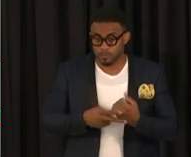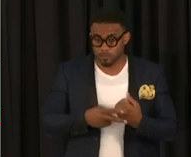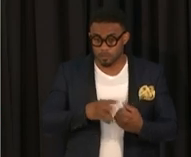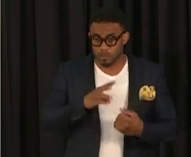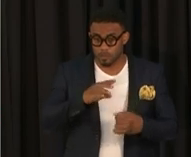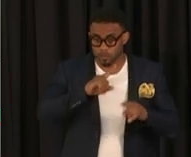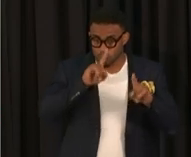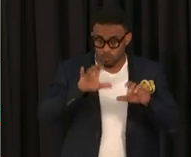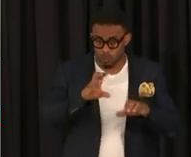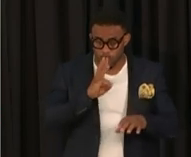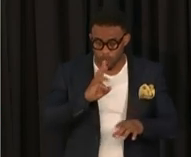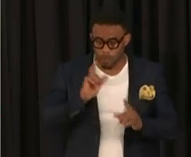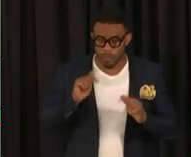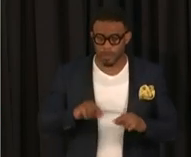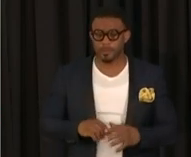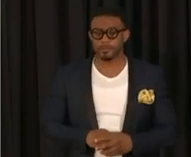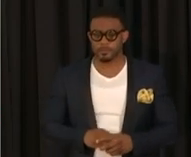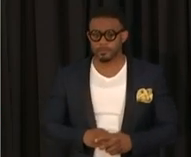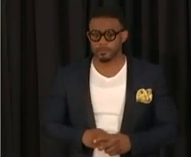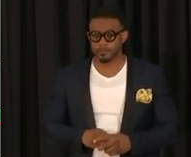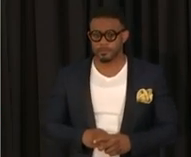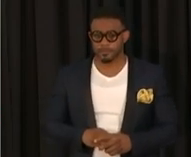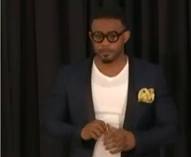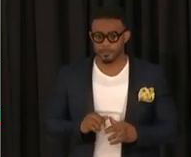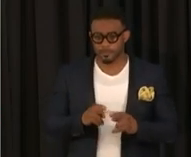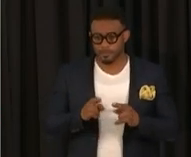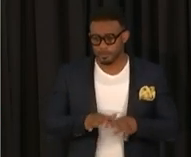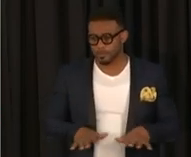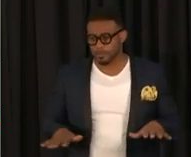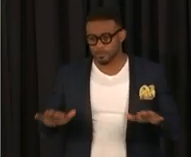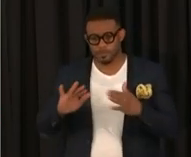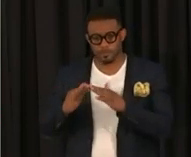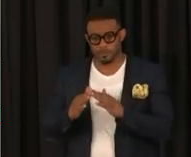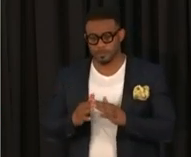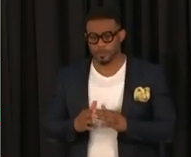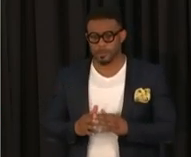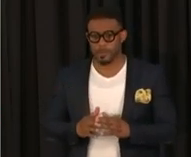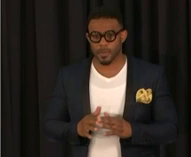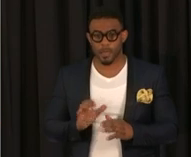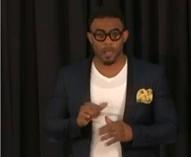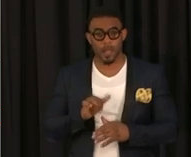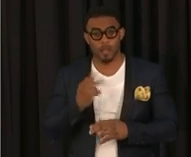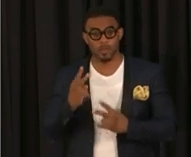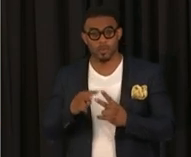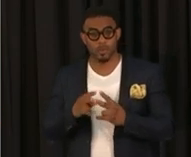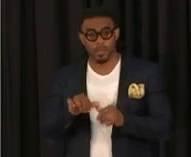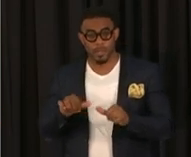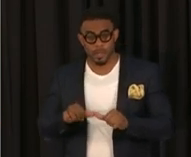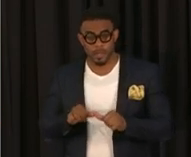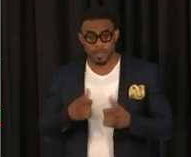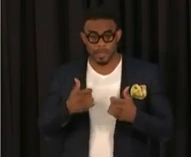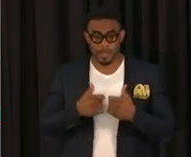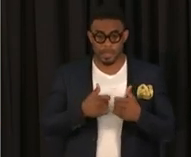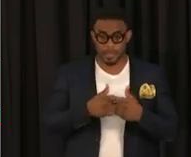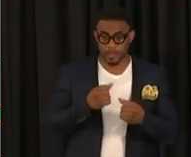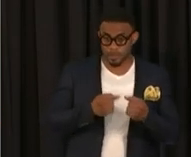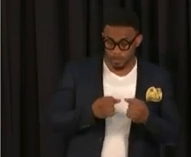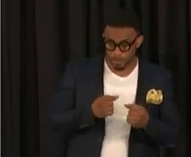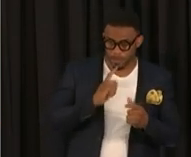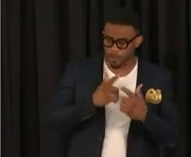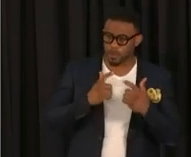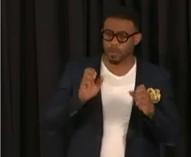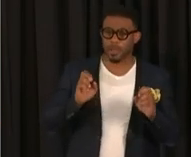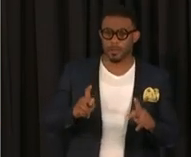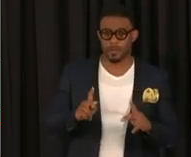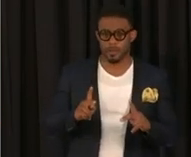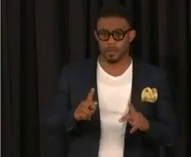retain stormwater when it comes in regions across regions of the city. Our other two areas: electric vehicles.